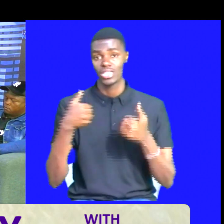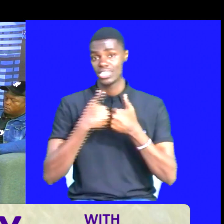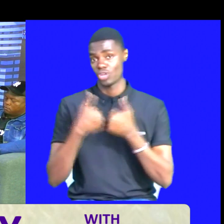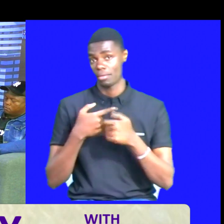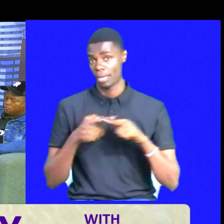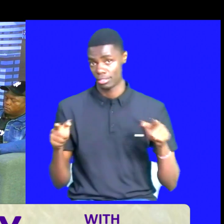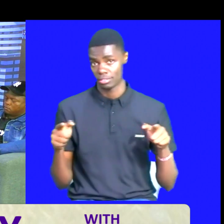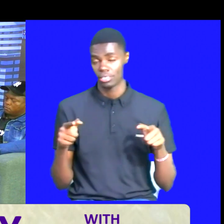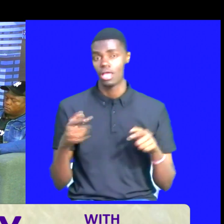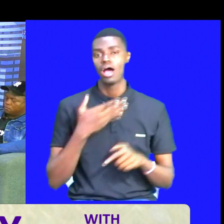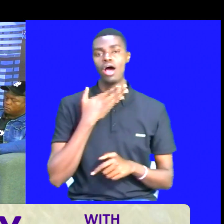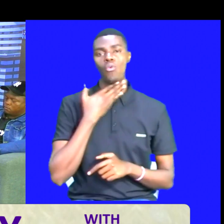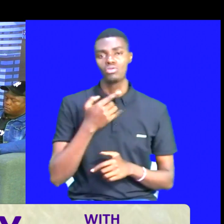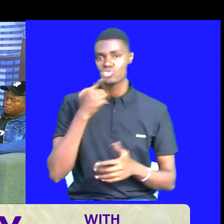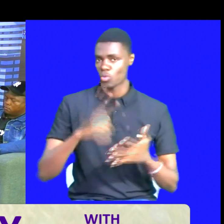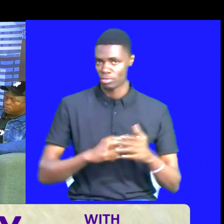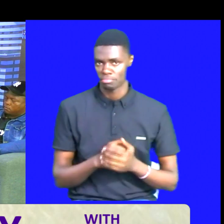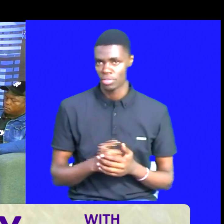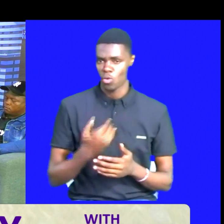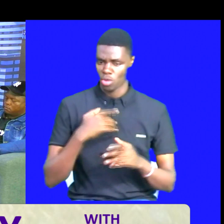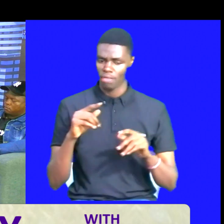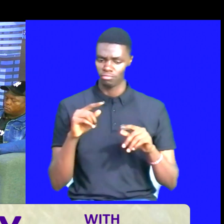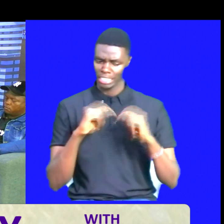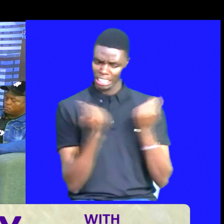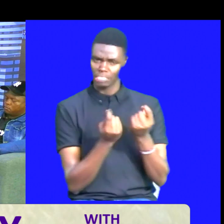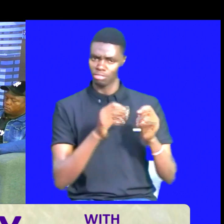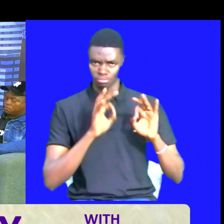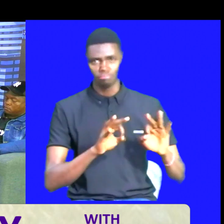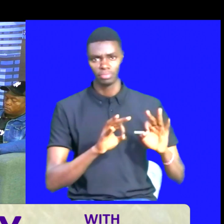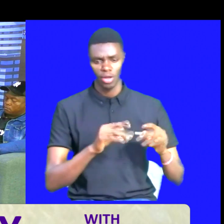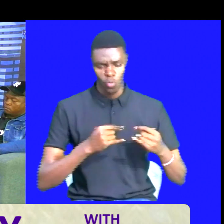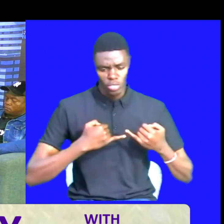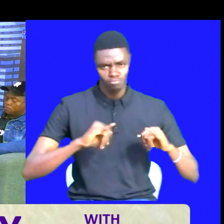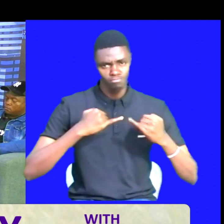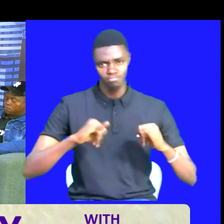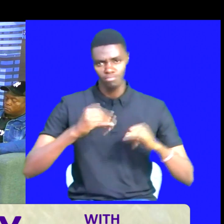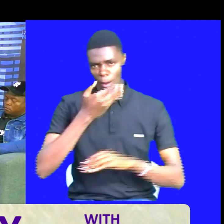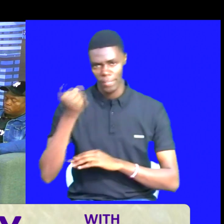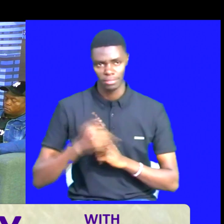But what I can say, we have the good team. We really tried our best.